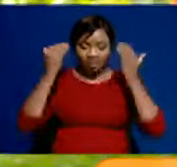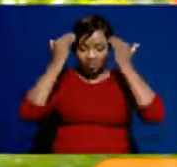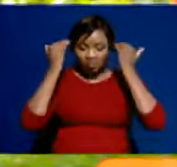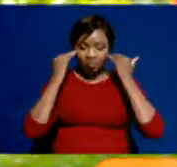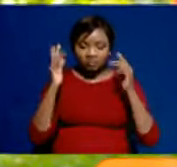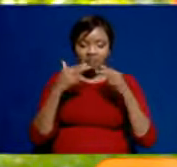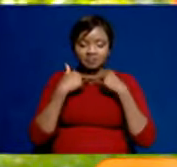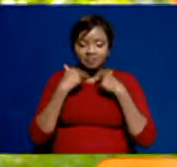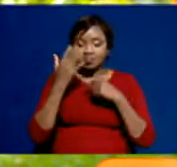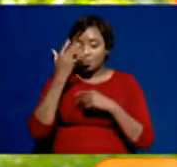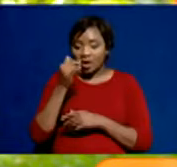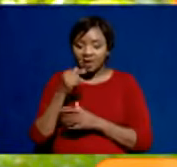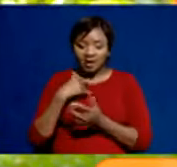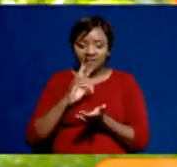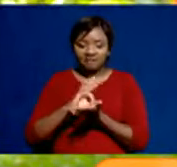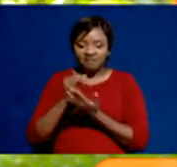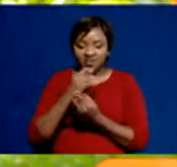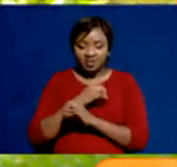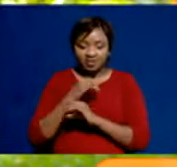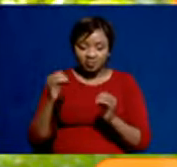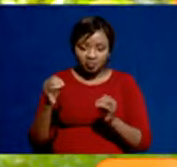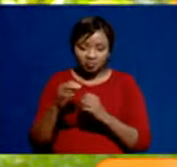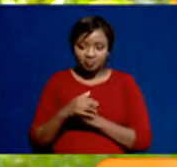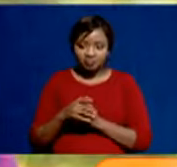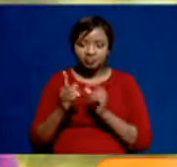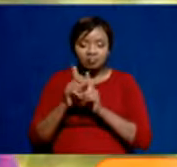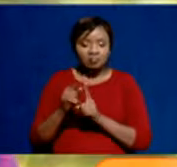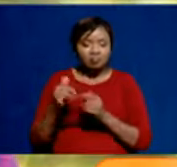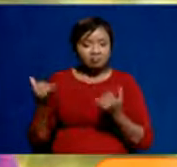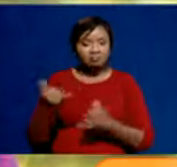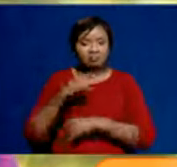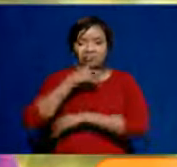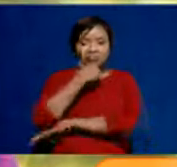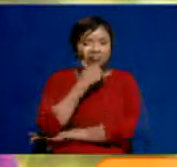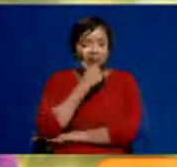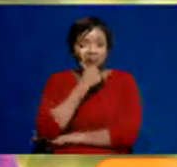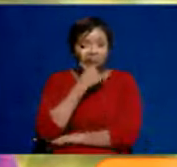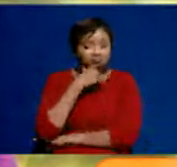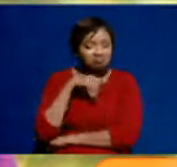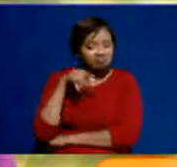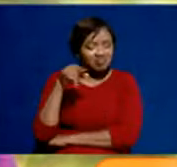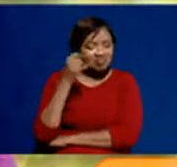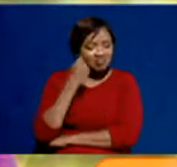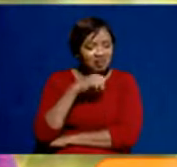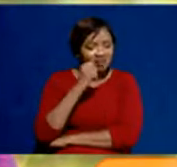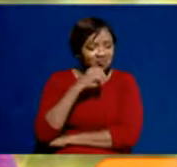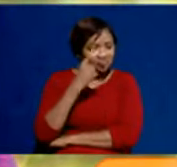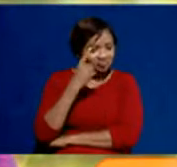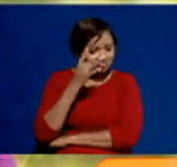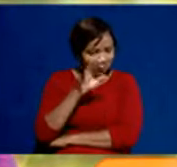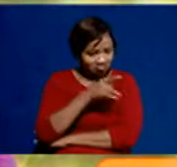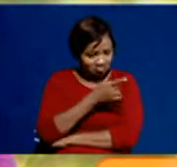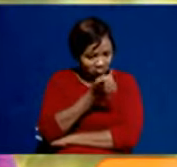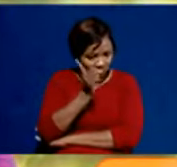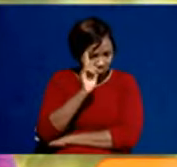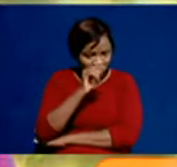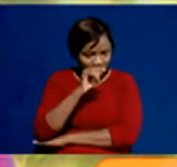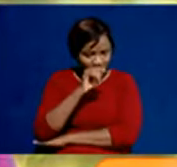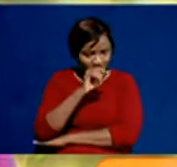being denied funding. And one wonders whether this is a deliberate attempt by